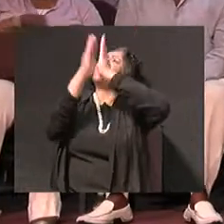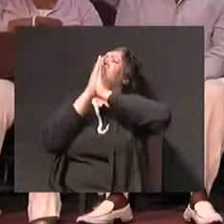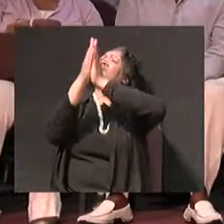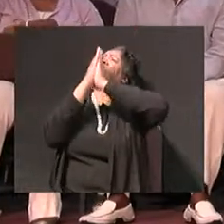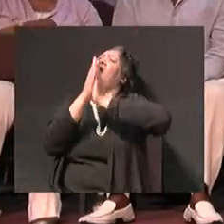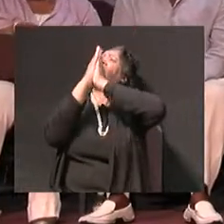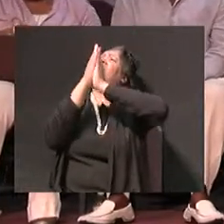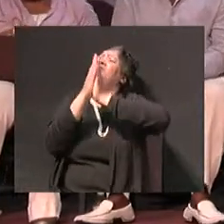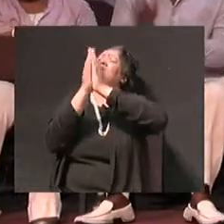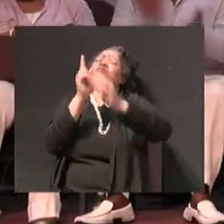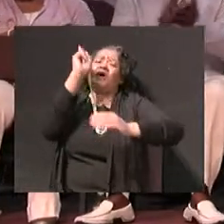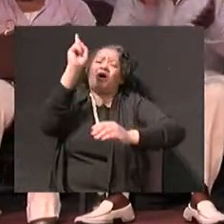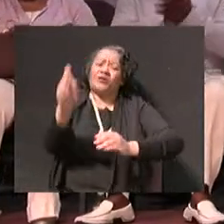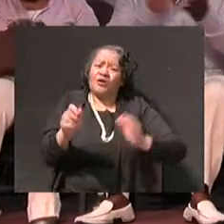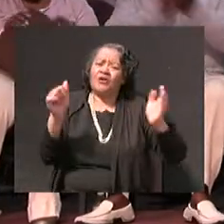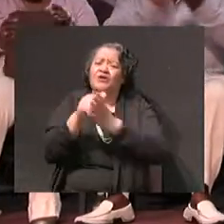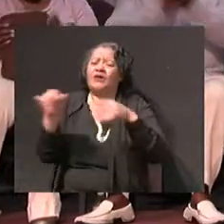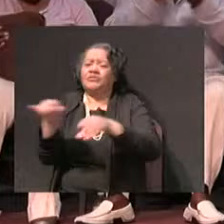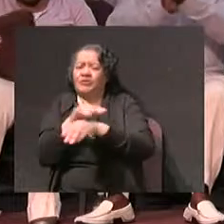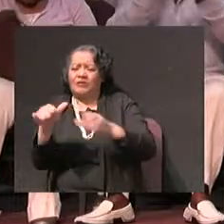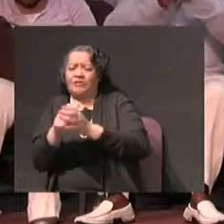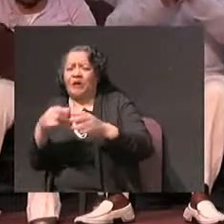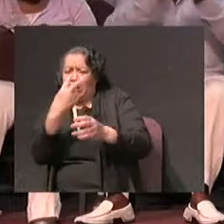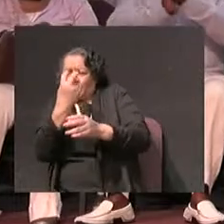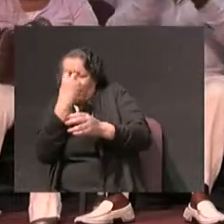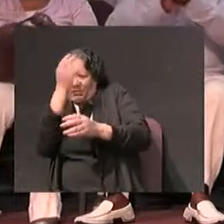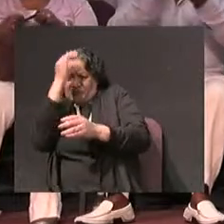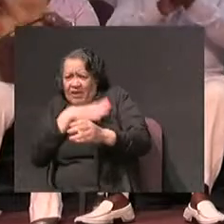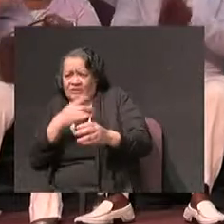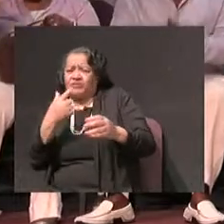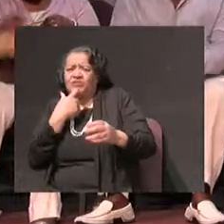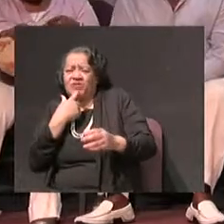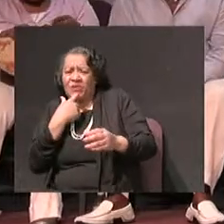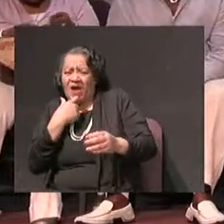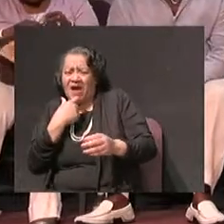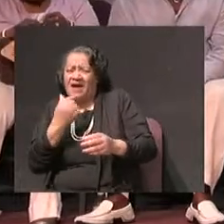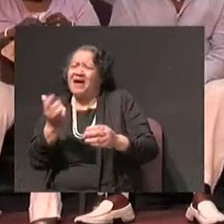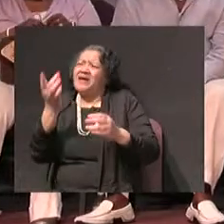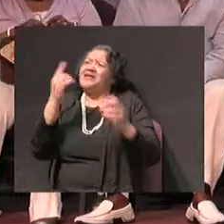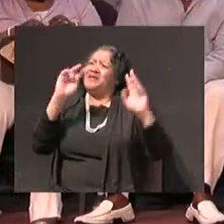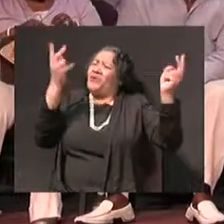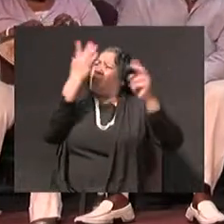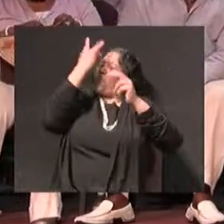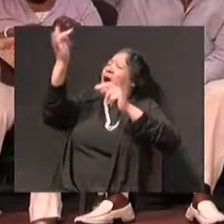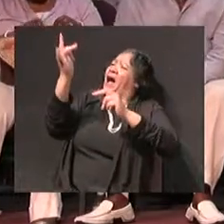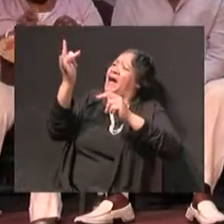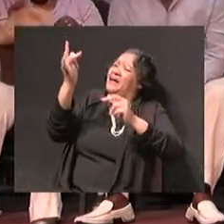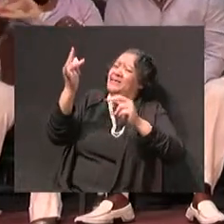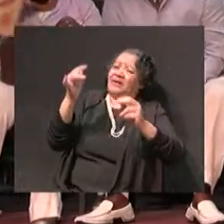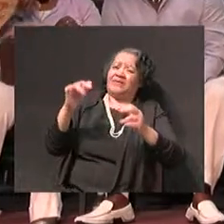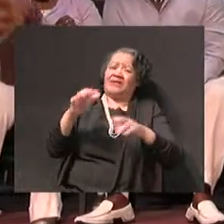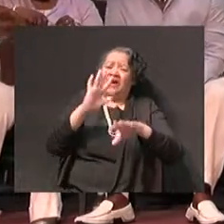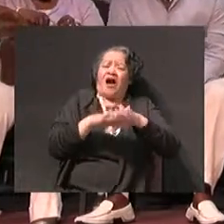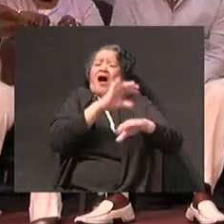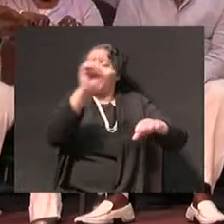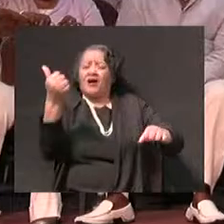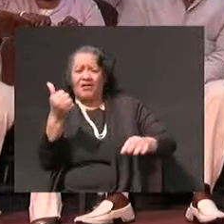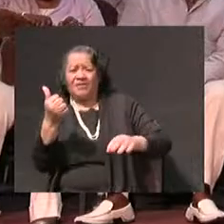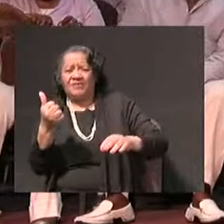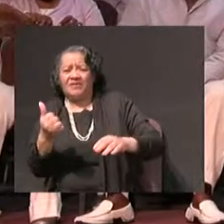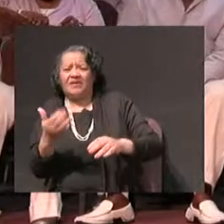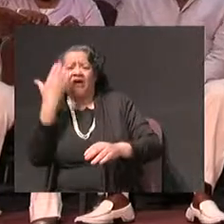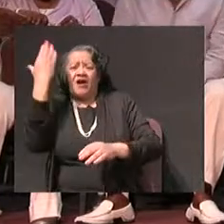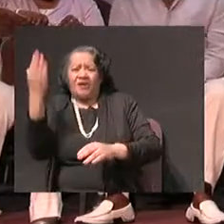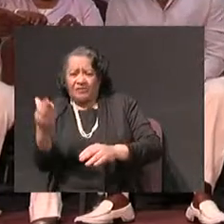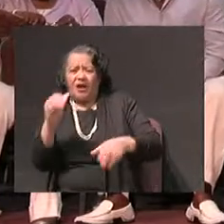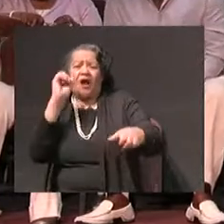him. You got to be like Bartimaeus, who said, wow, on others